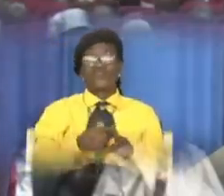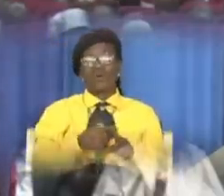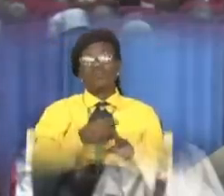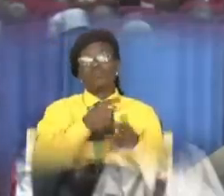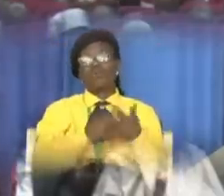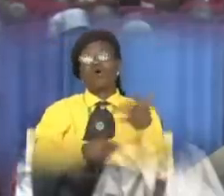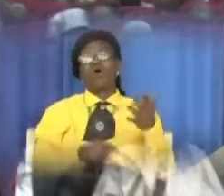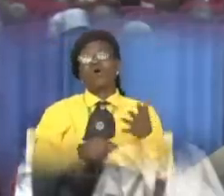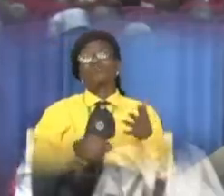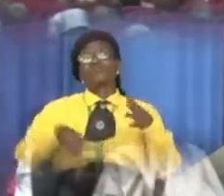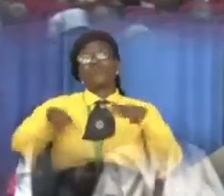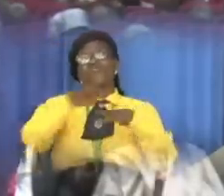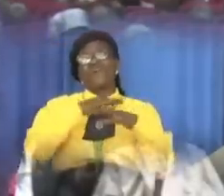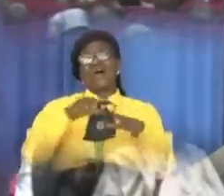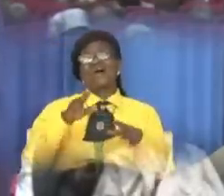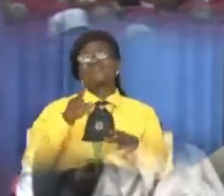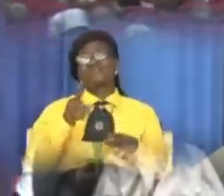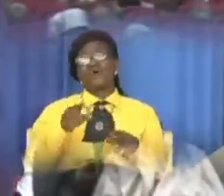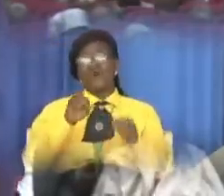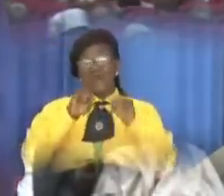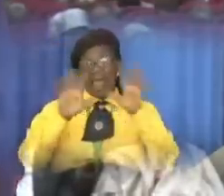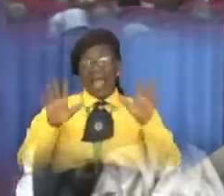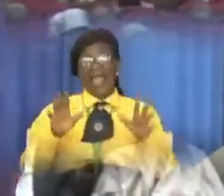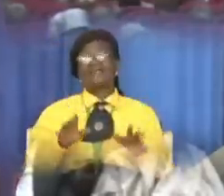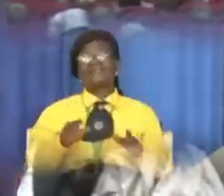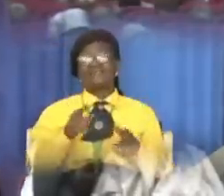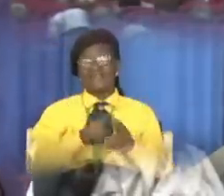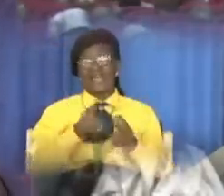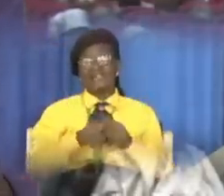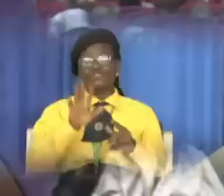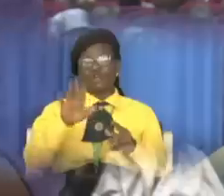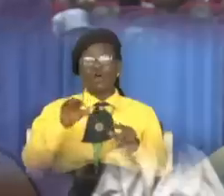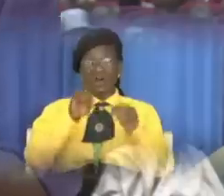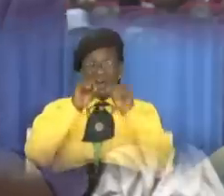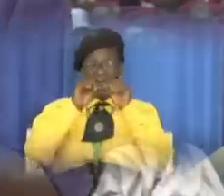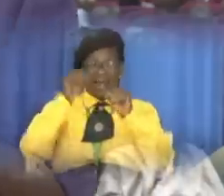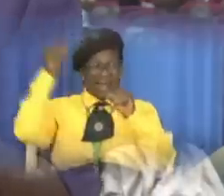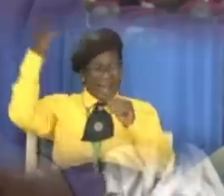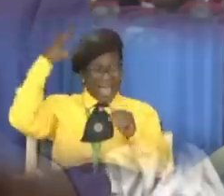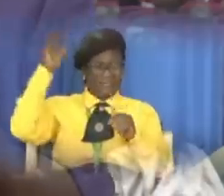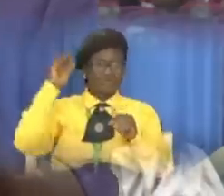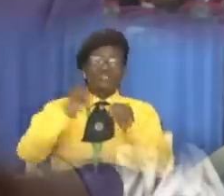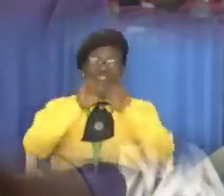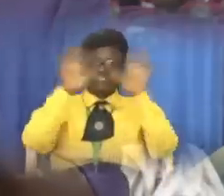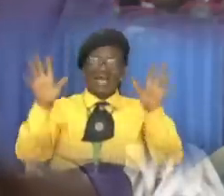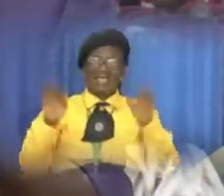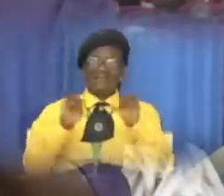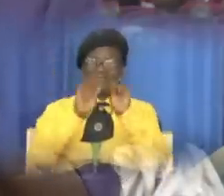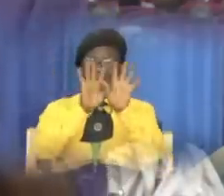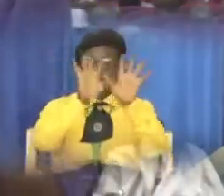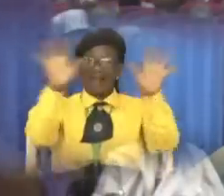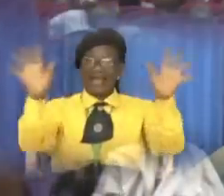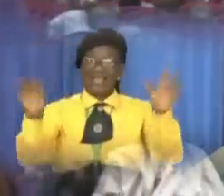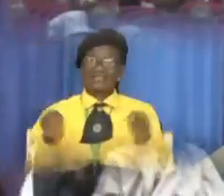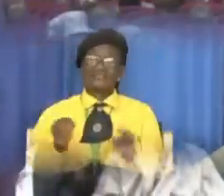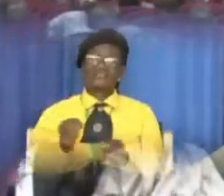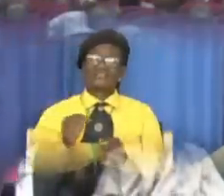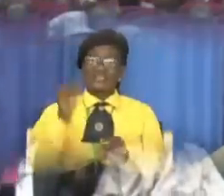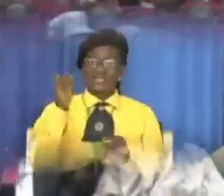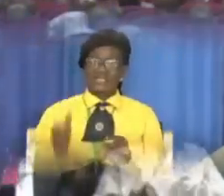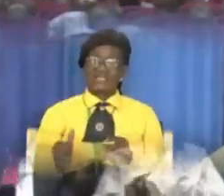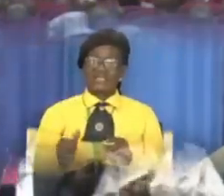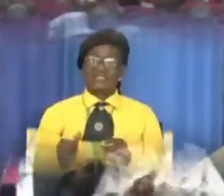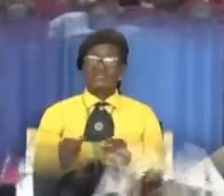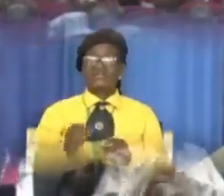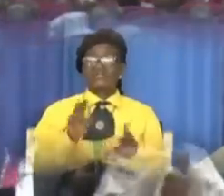brightly. Joshua chapter 7, you can read it from verse 1 to the end. Joshua 7 from verse 1 to the end.